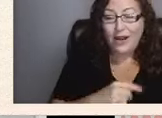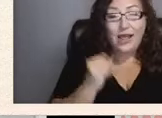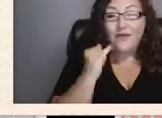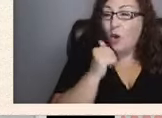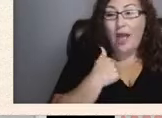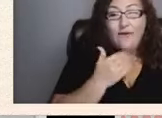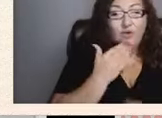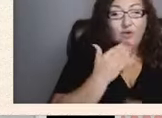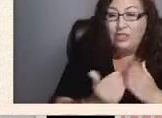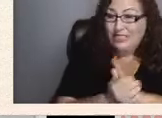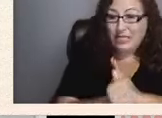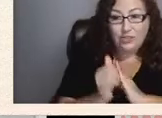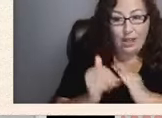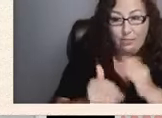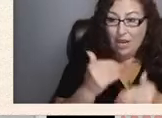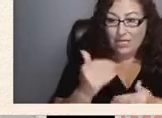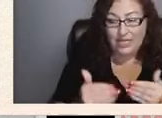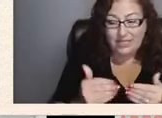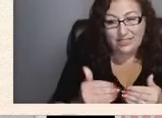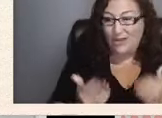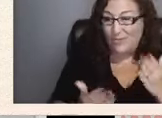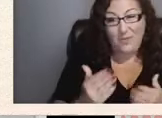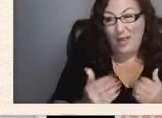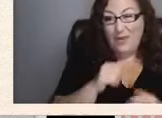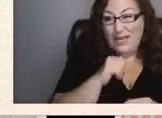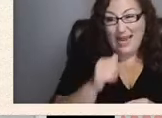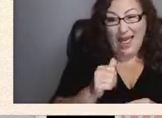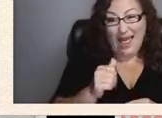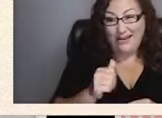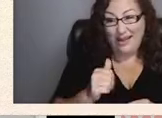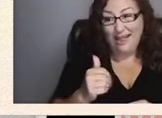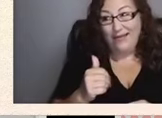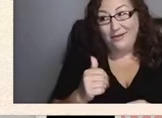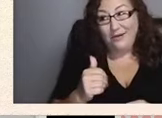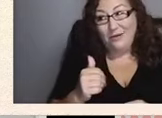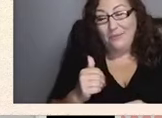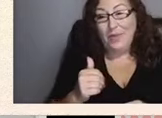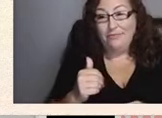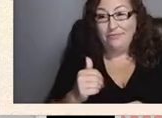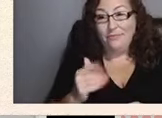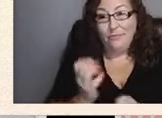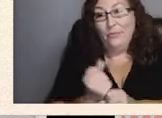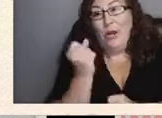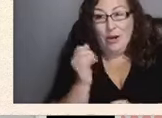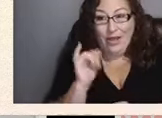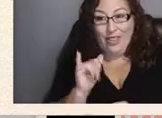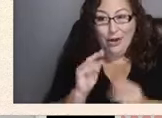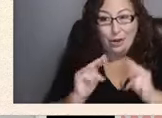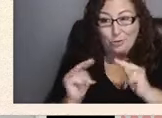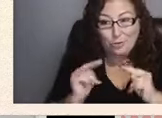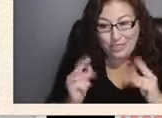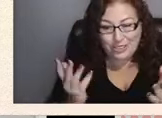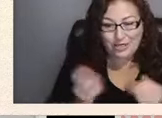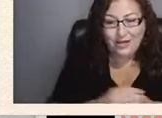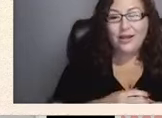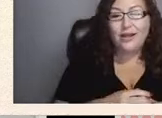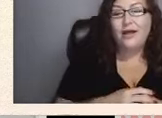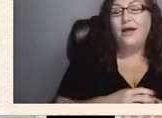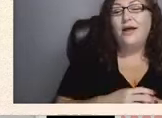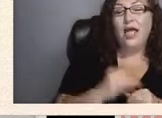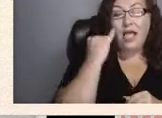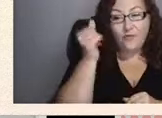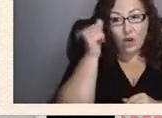that process, you may not come out on the good side of that negotiation. When you are an adult with a disability